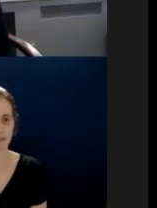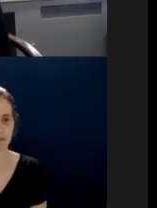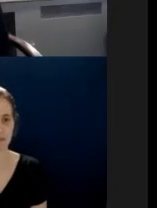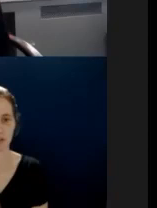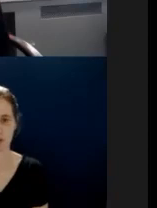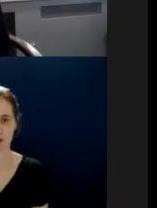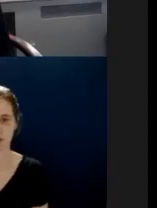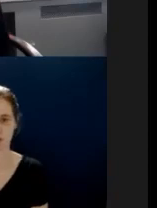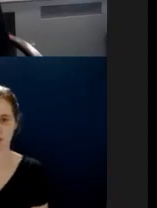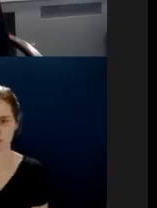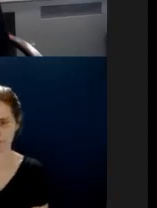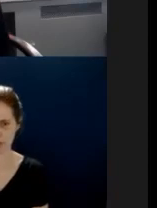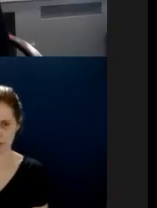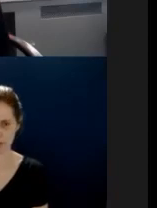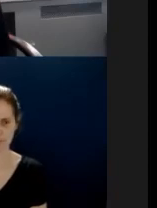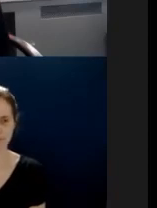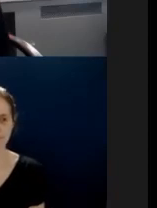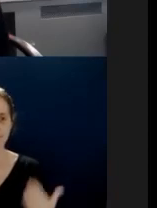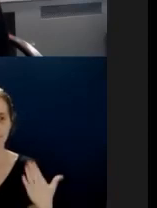Thank you.